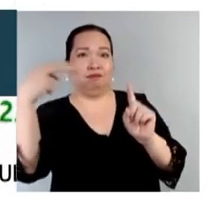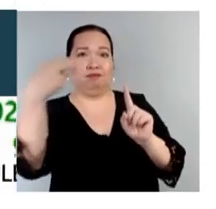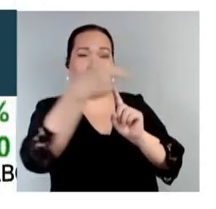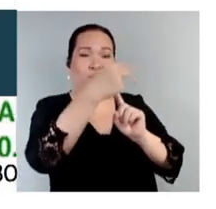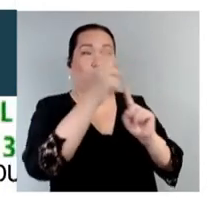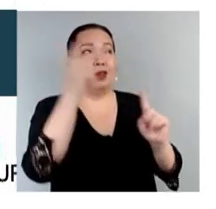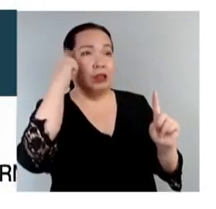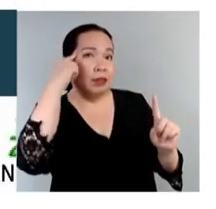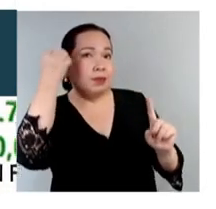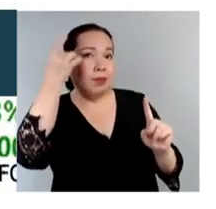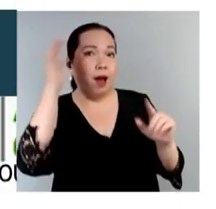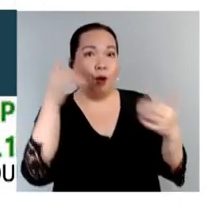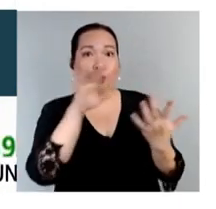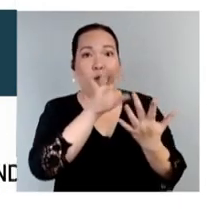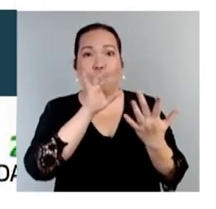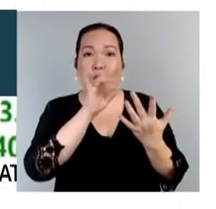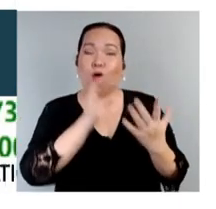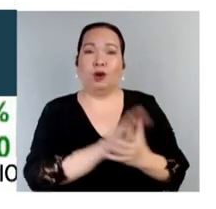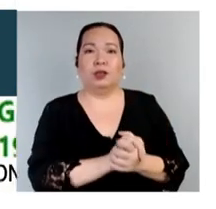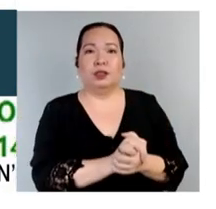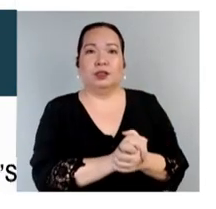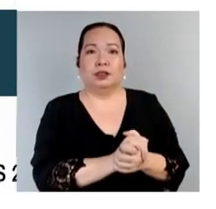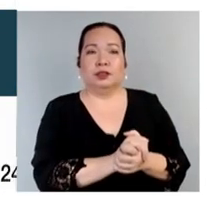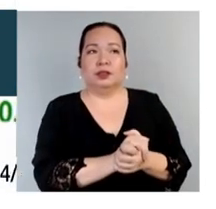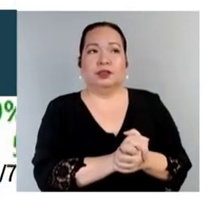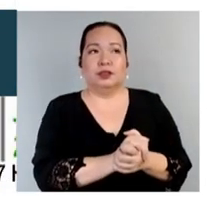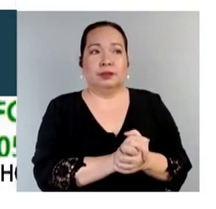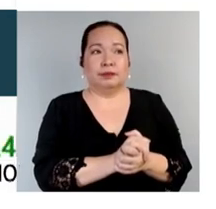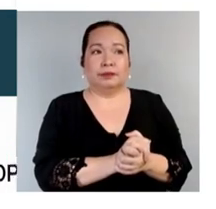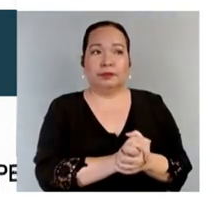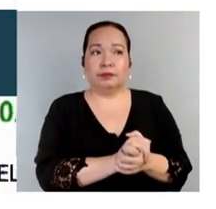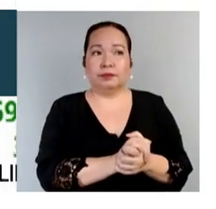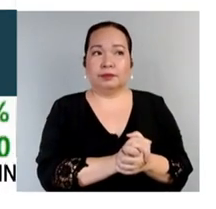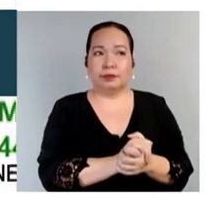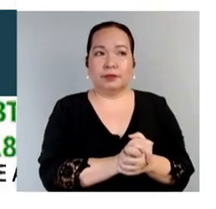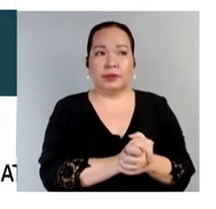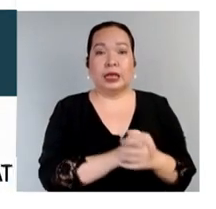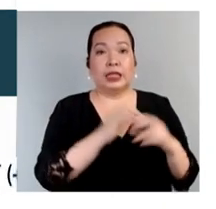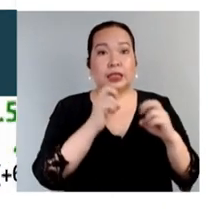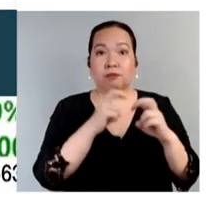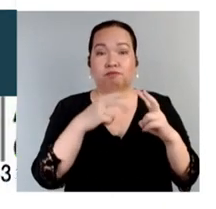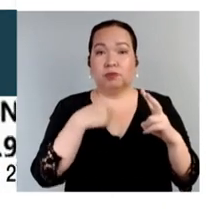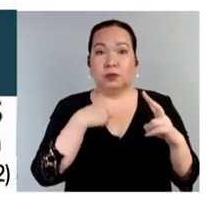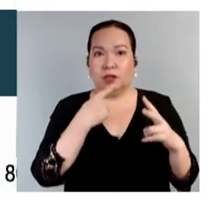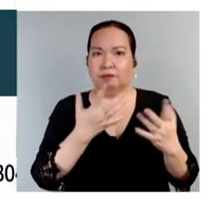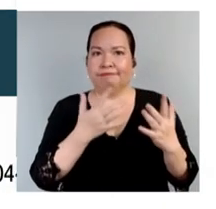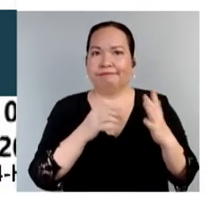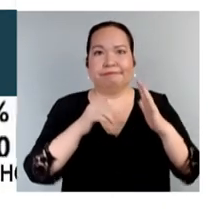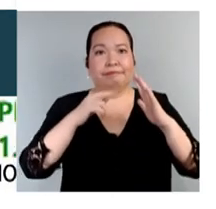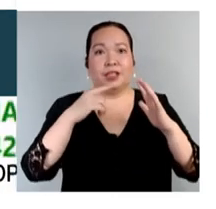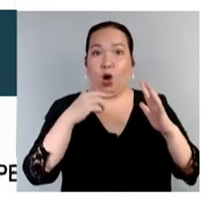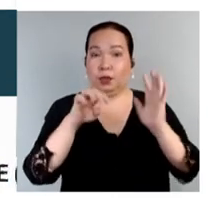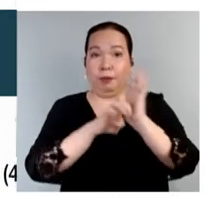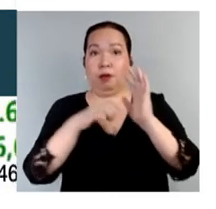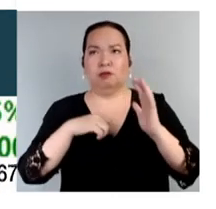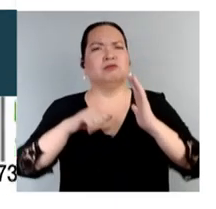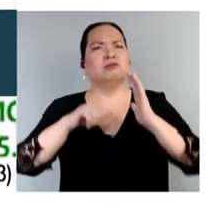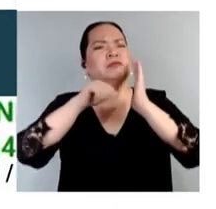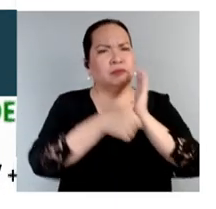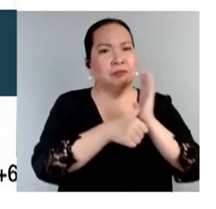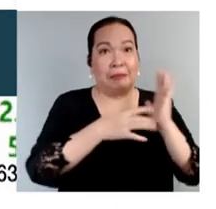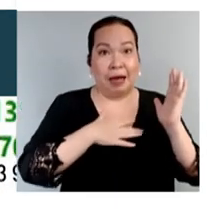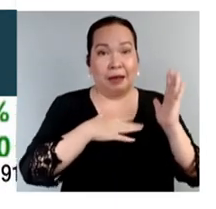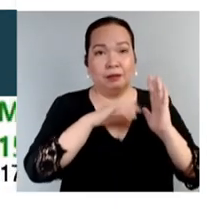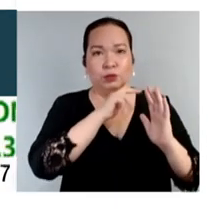regard. Even if I'd still insist that You know, especially when it comes to